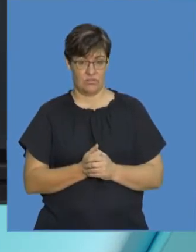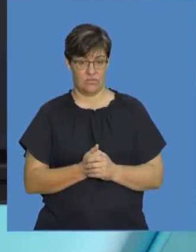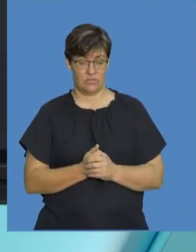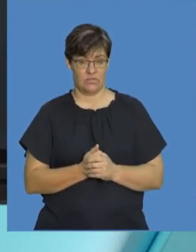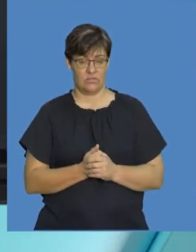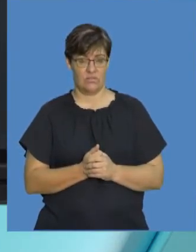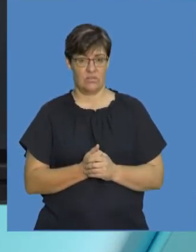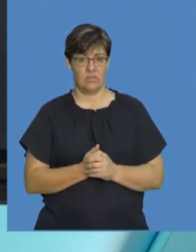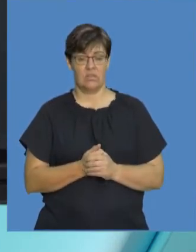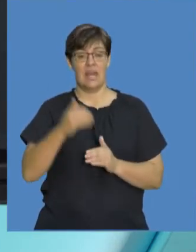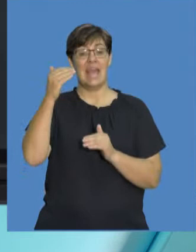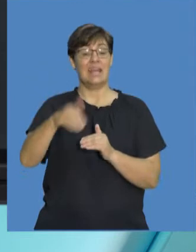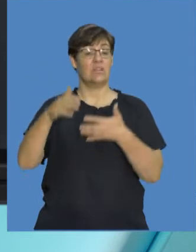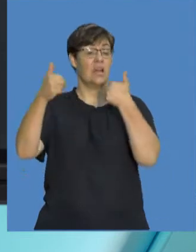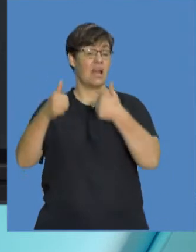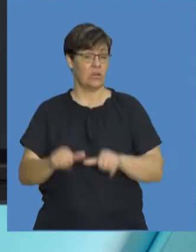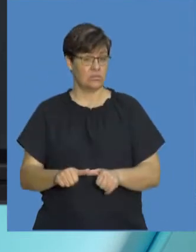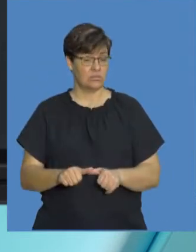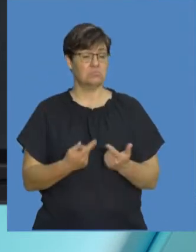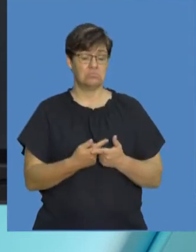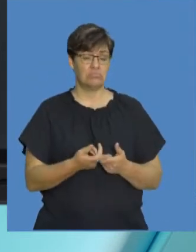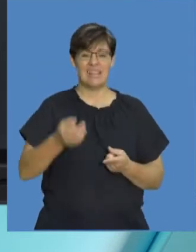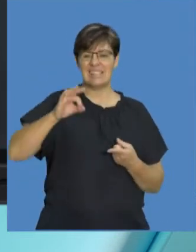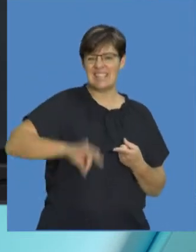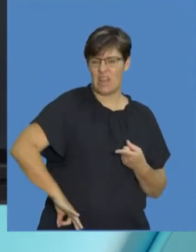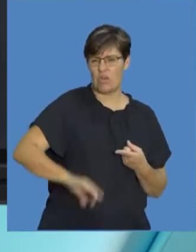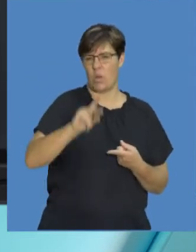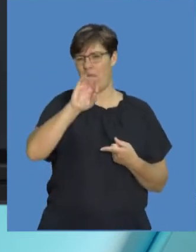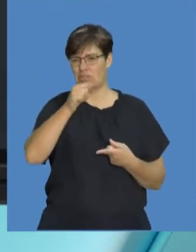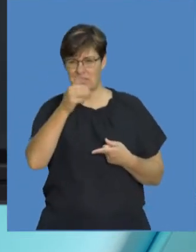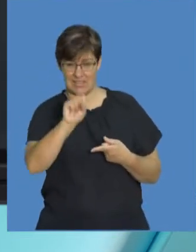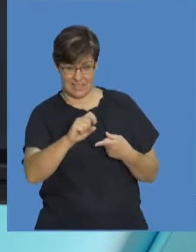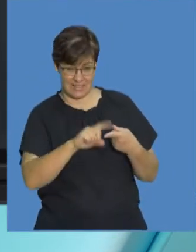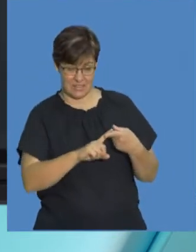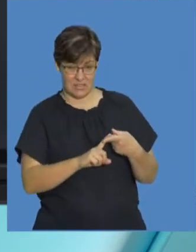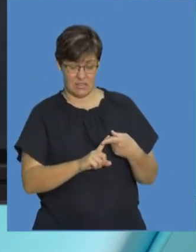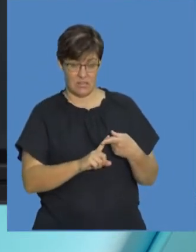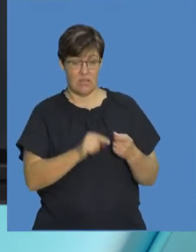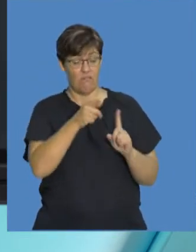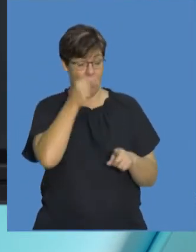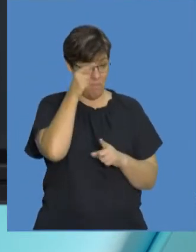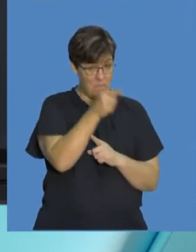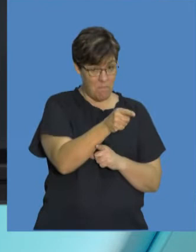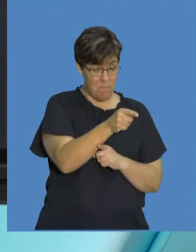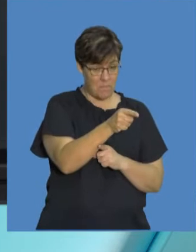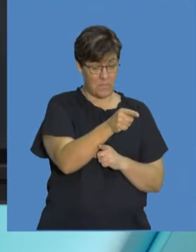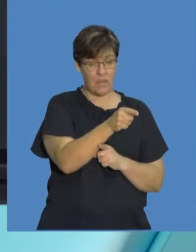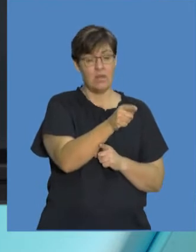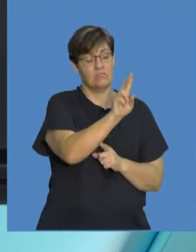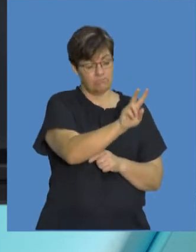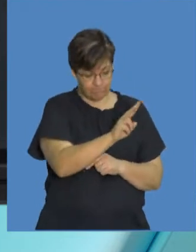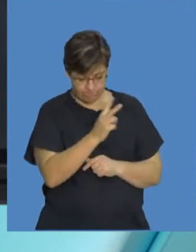Again, the external account would be your salaries and wages. Okay? From your salaries and wages,